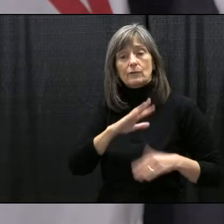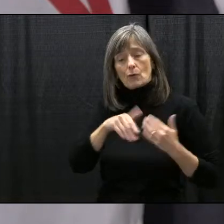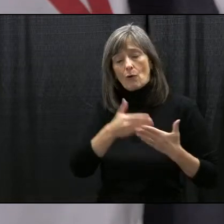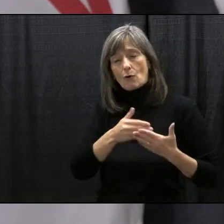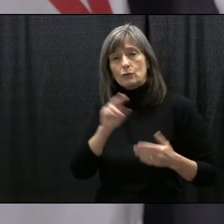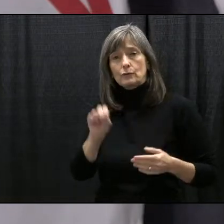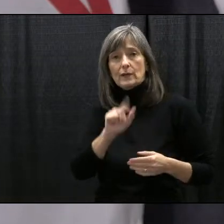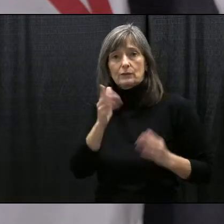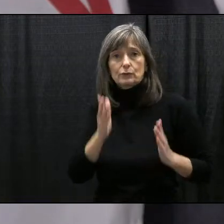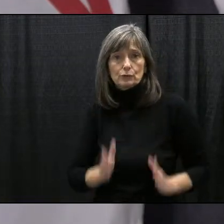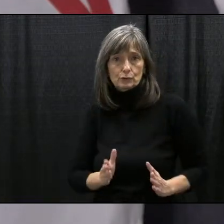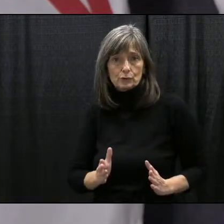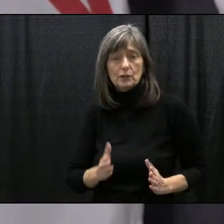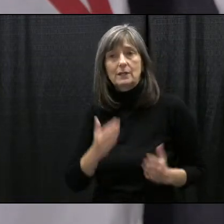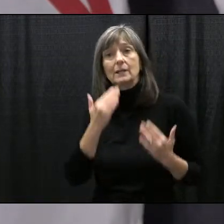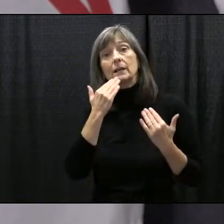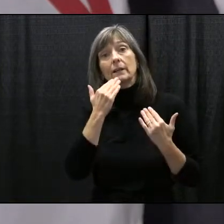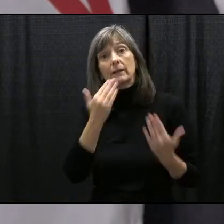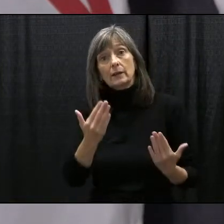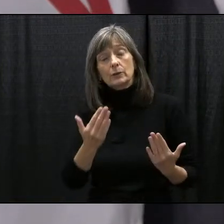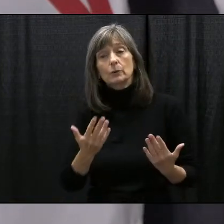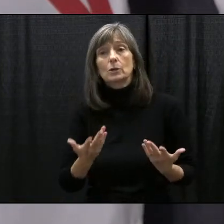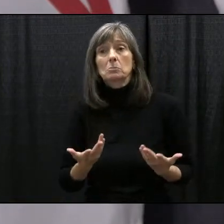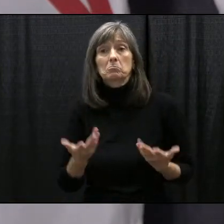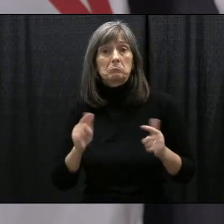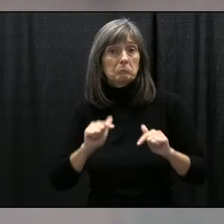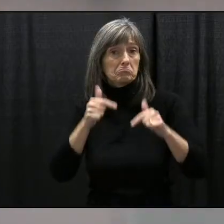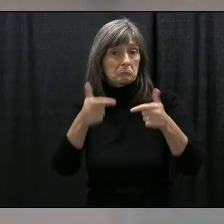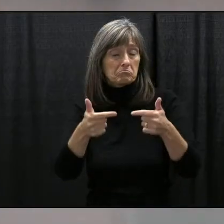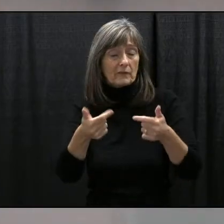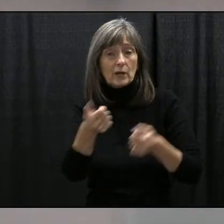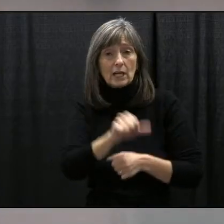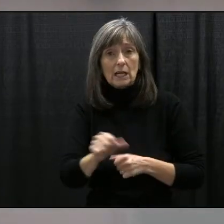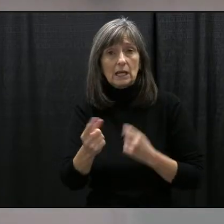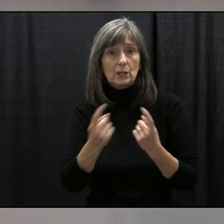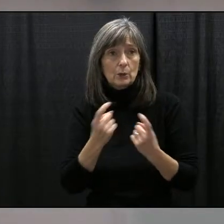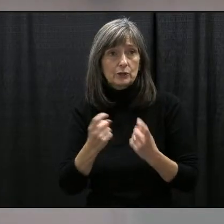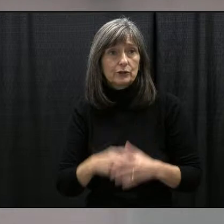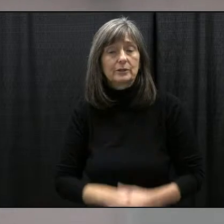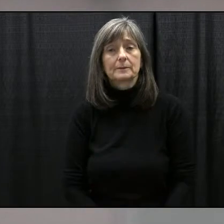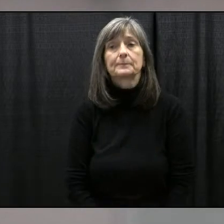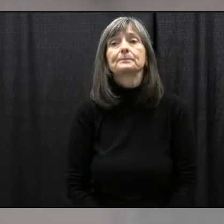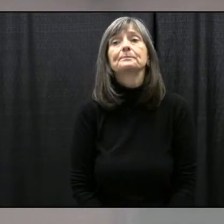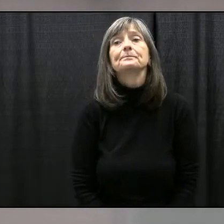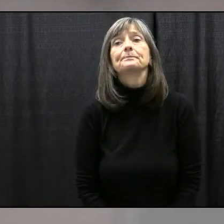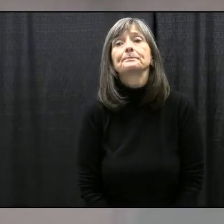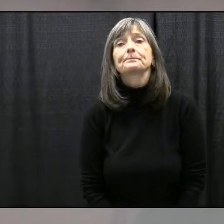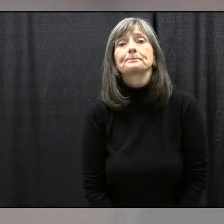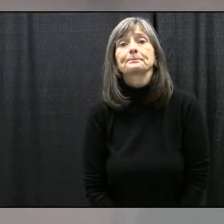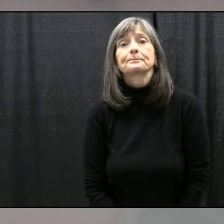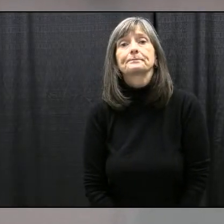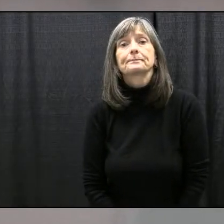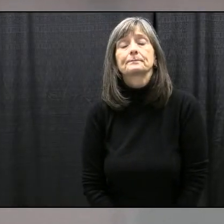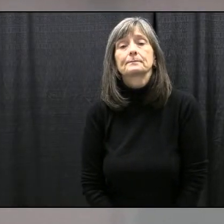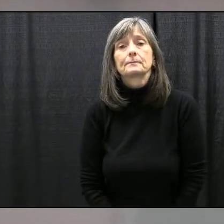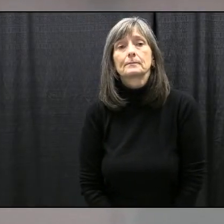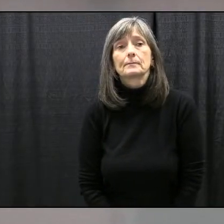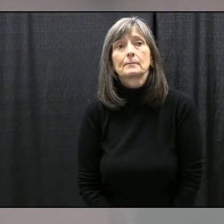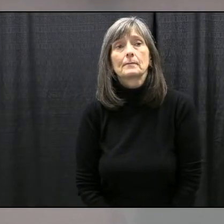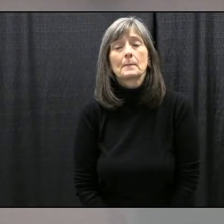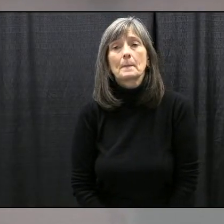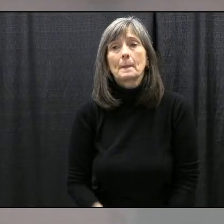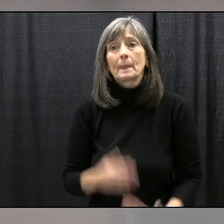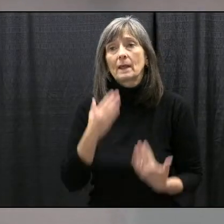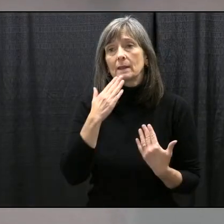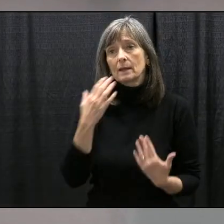Labrador. Thank you very much. I will turn it over to Leslie to moderate. Thank